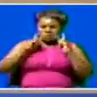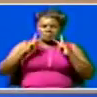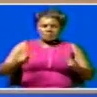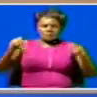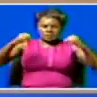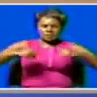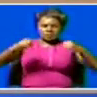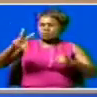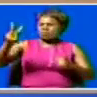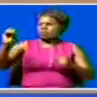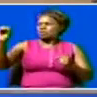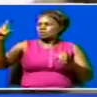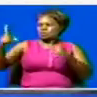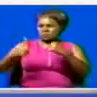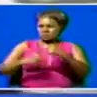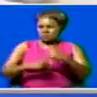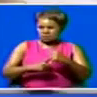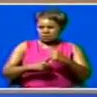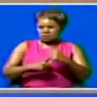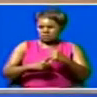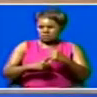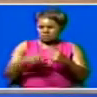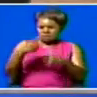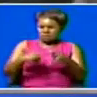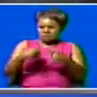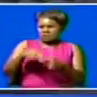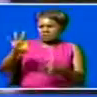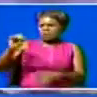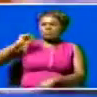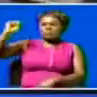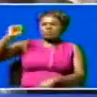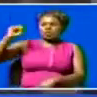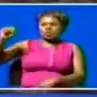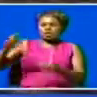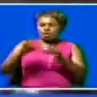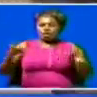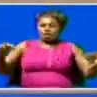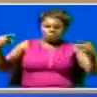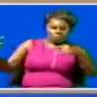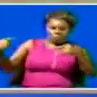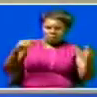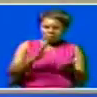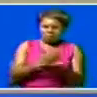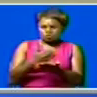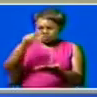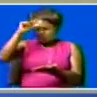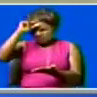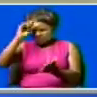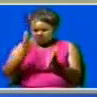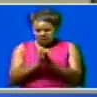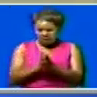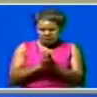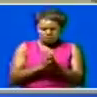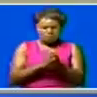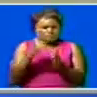in 2006 have been diminished by 3 years of political and prolonged fighting between government forces